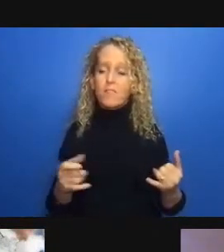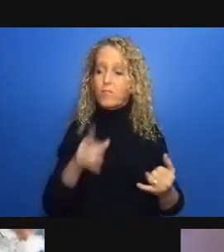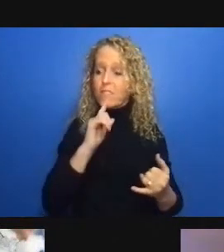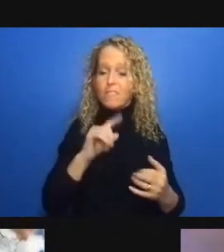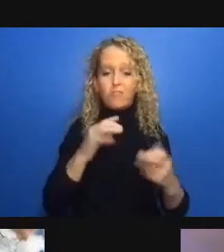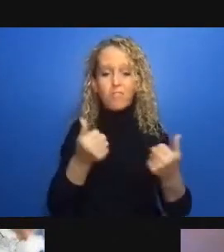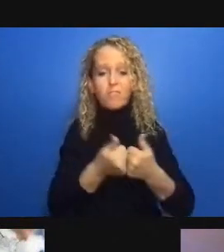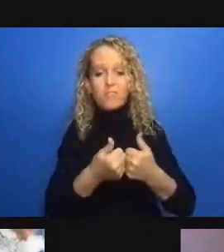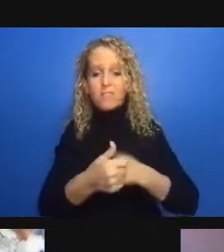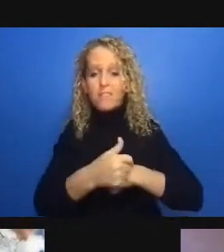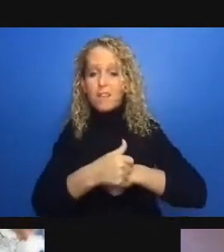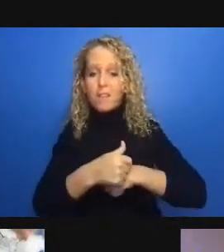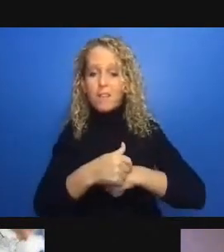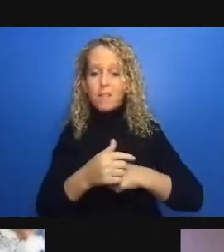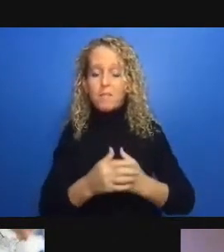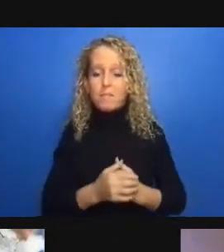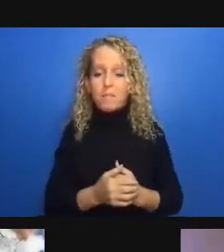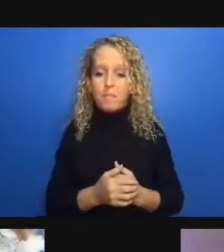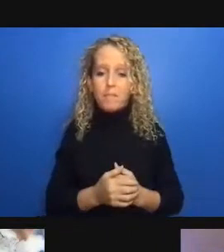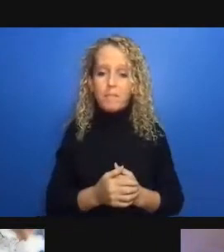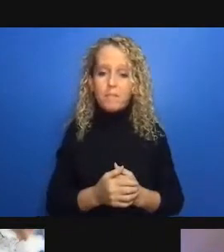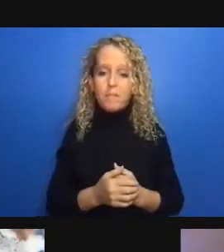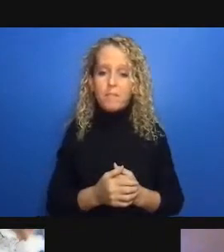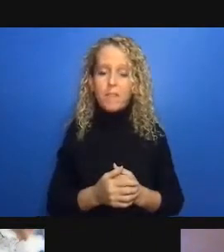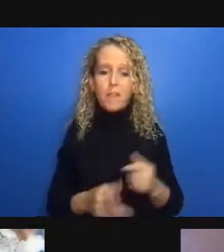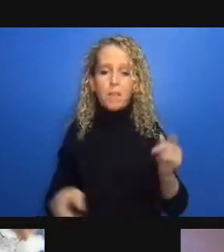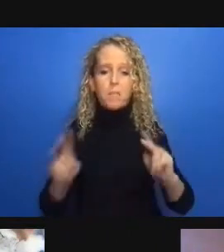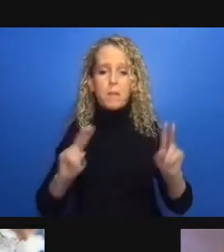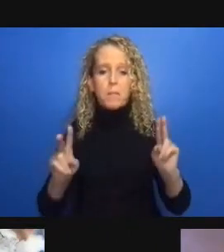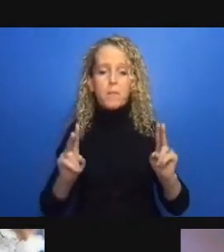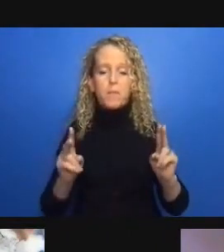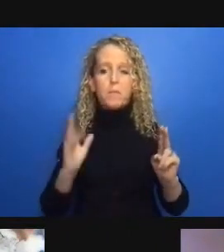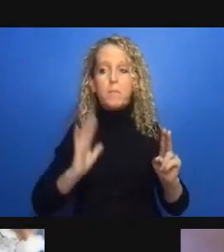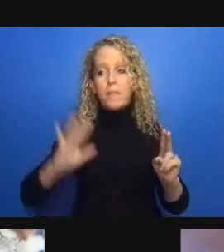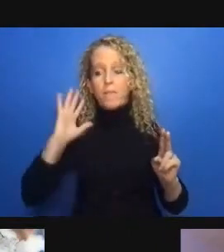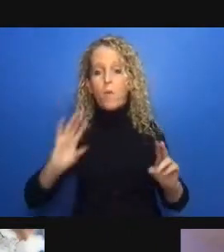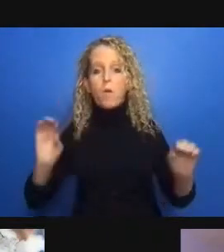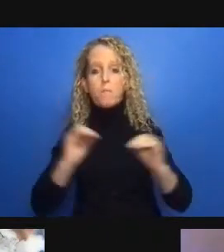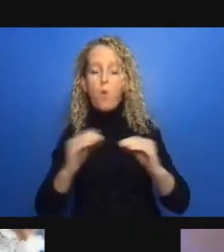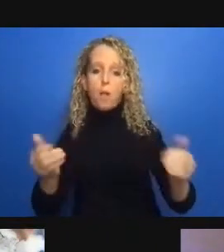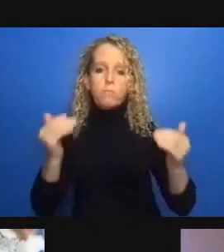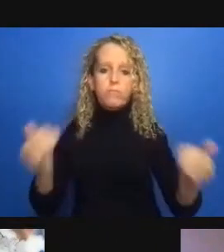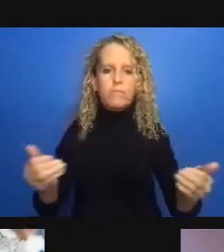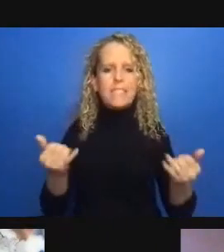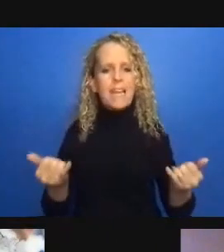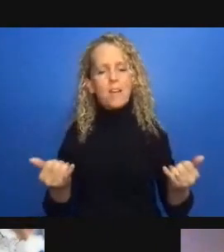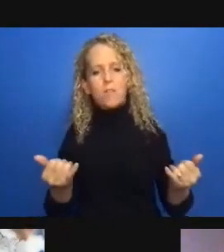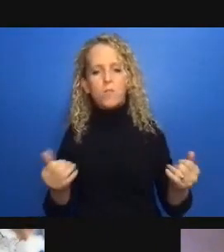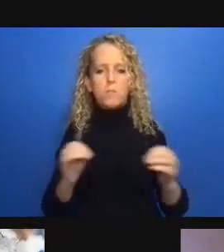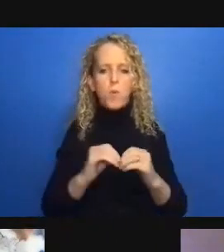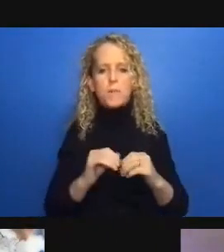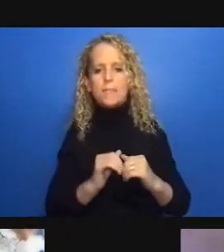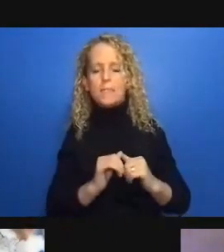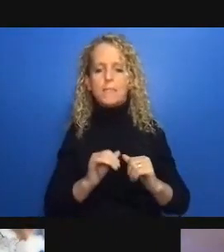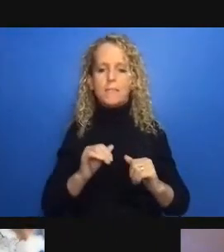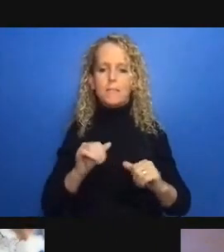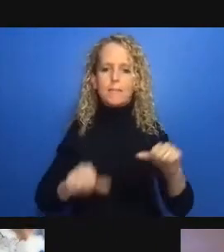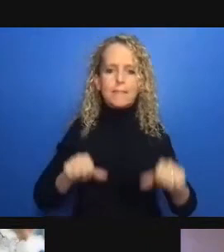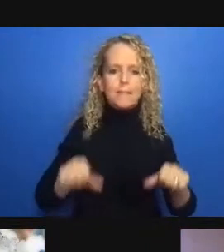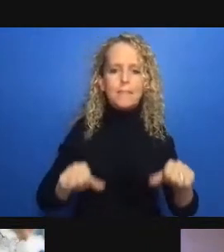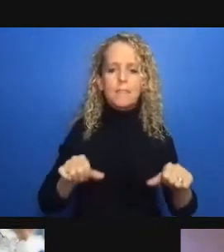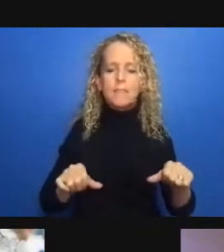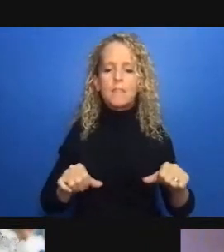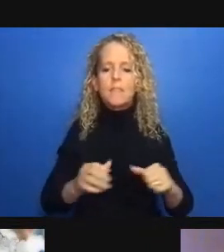in some ways to meet in the ways we were before. But even this forum, who now we can access and more people